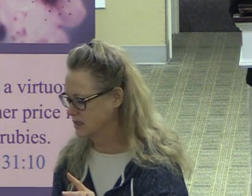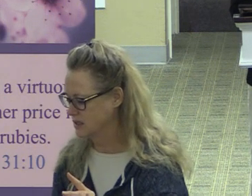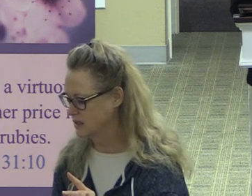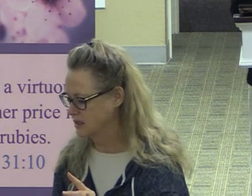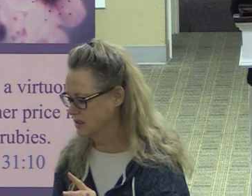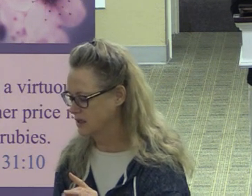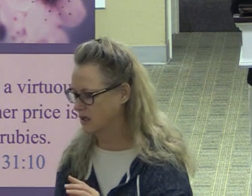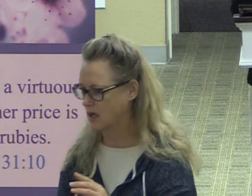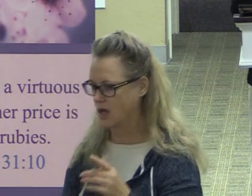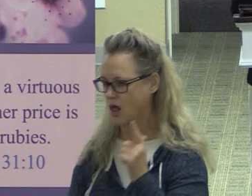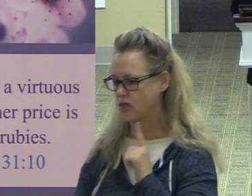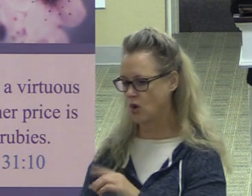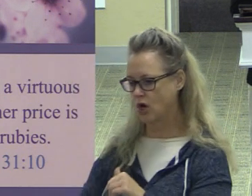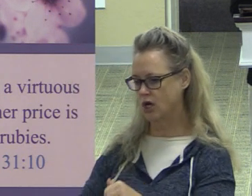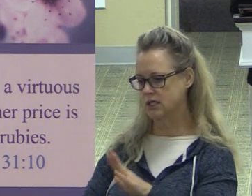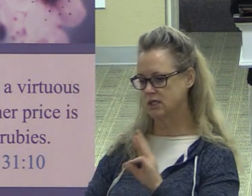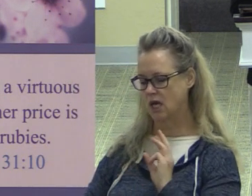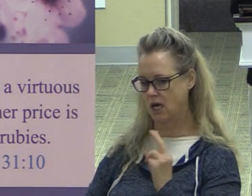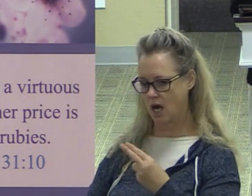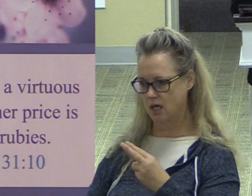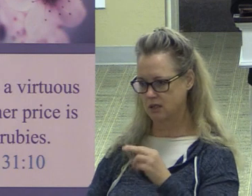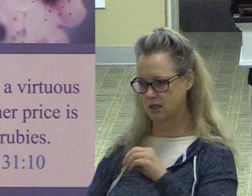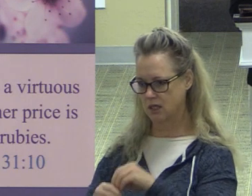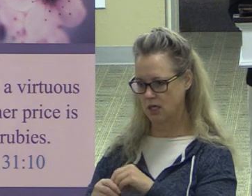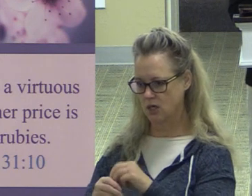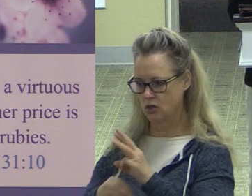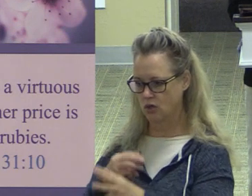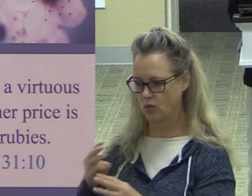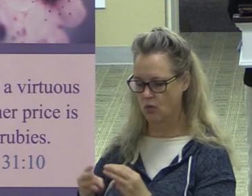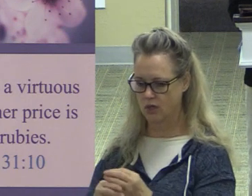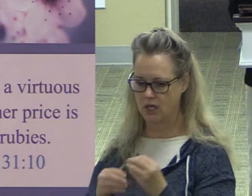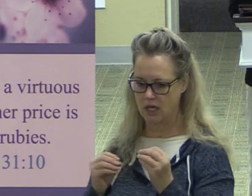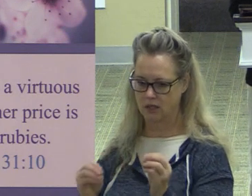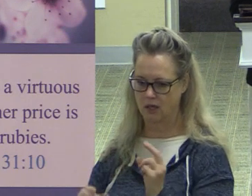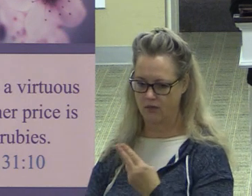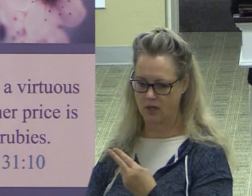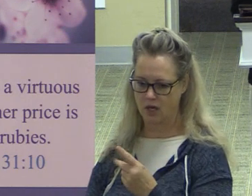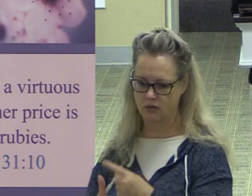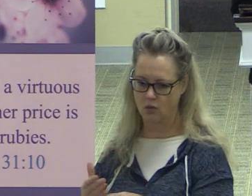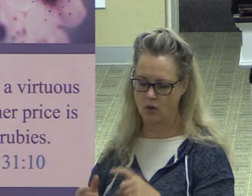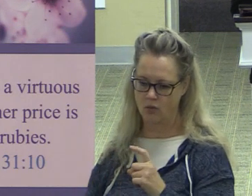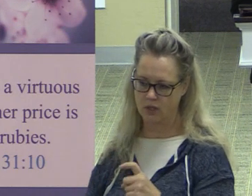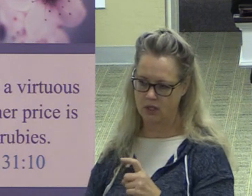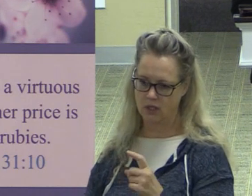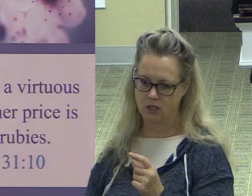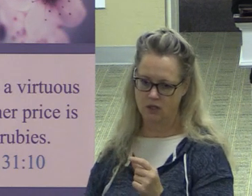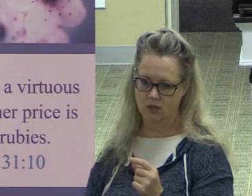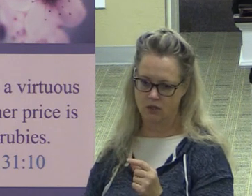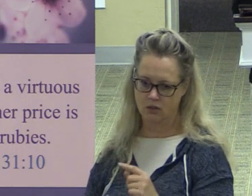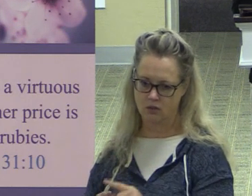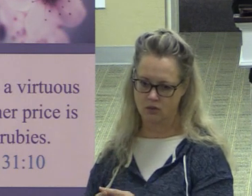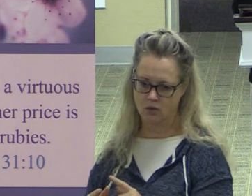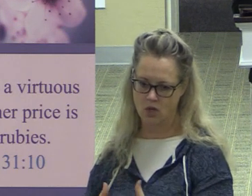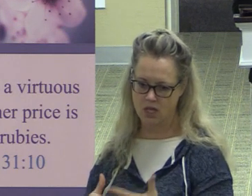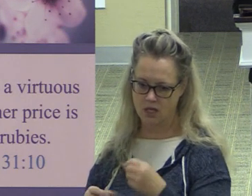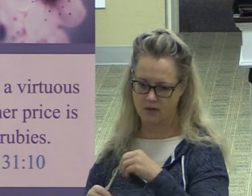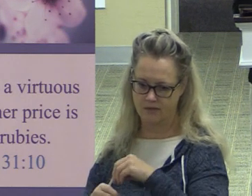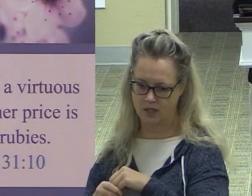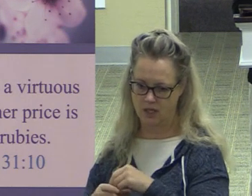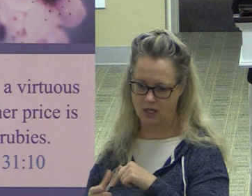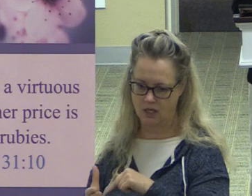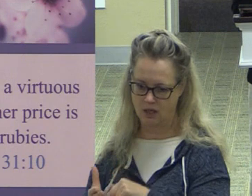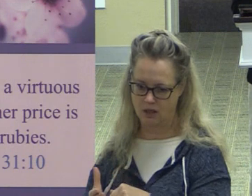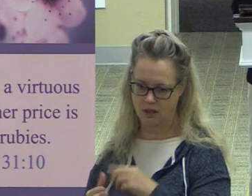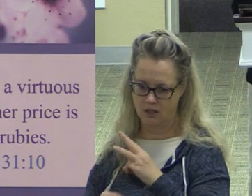The Lord has sent us into the world. He has given us what we need to live in the world and still